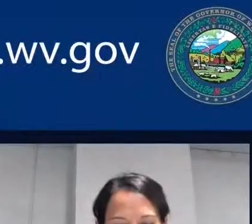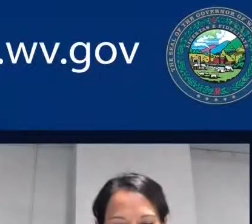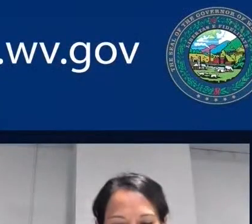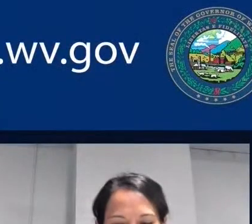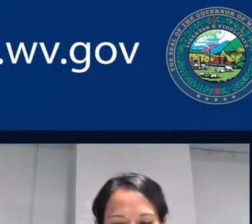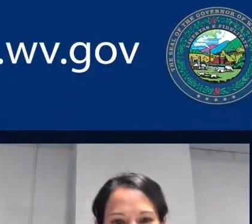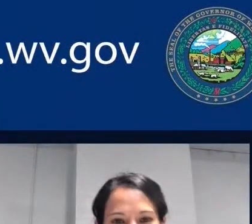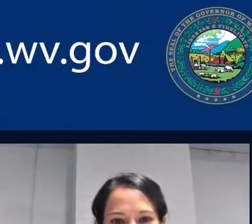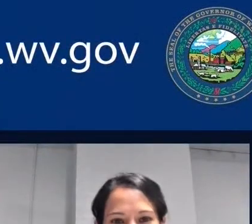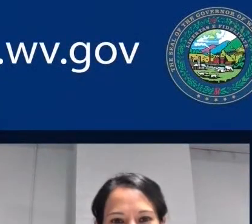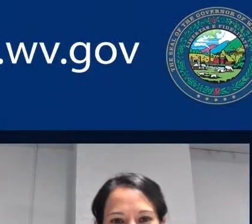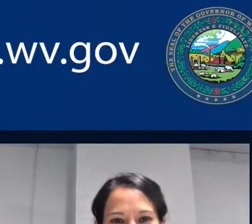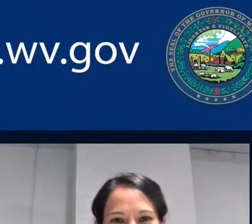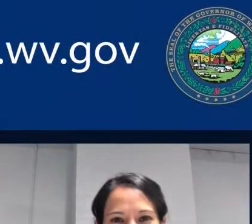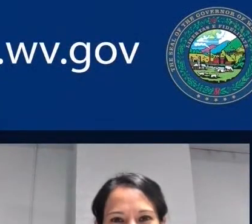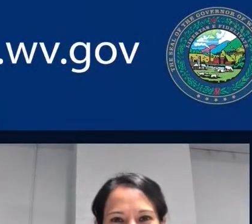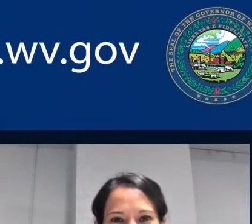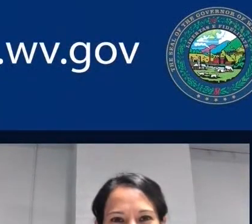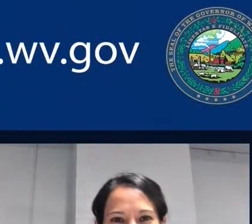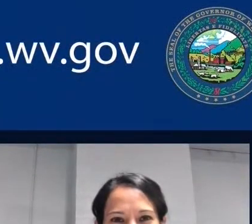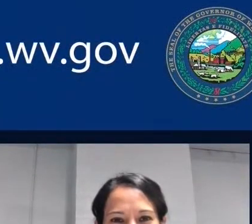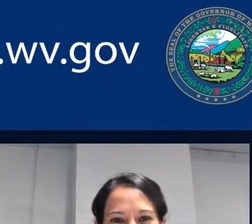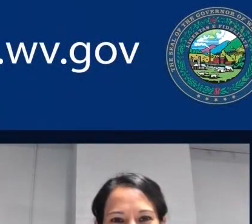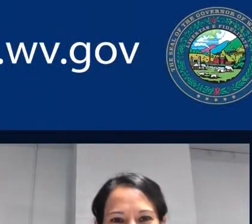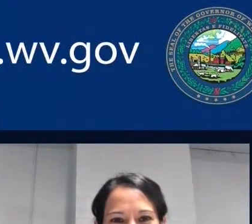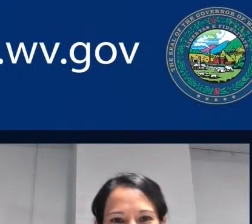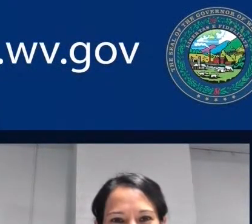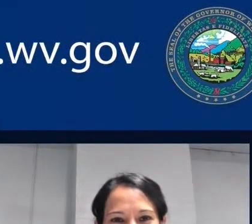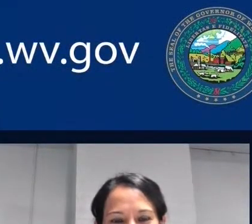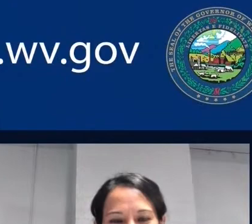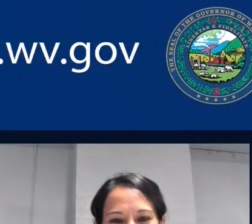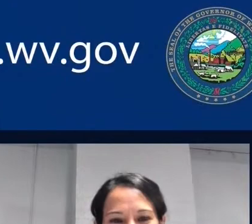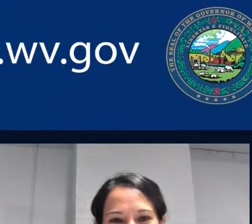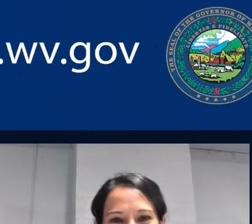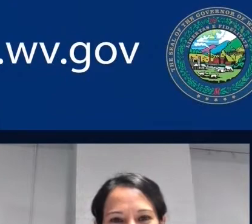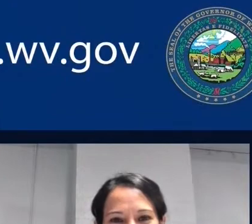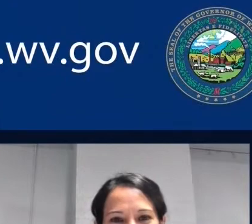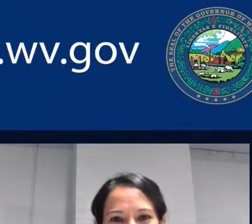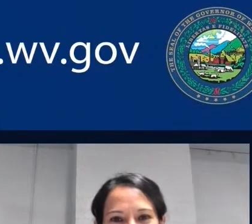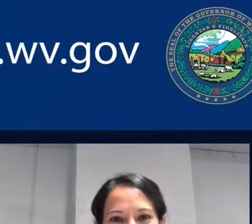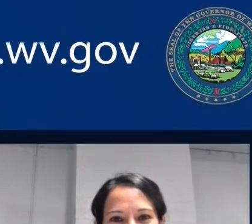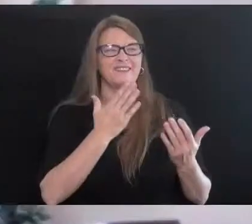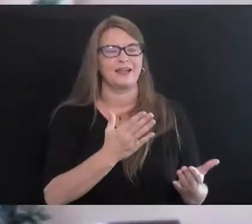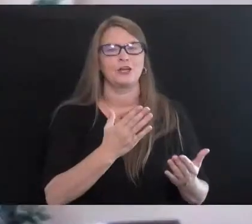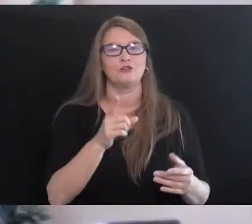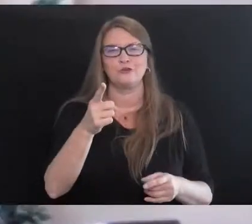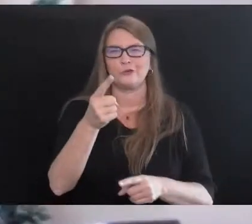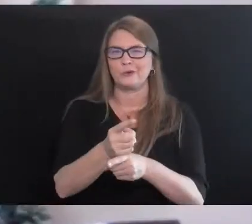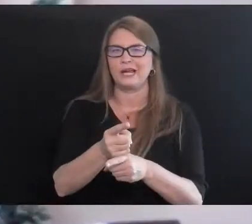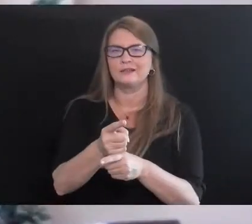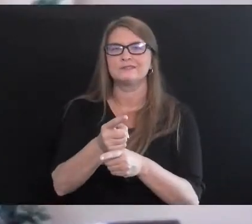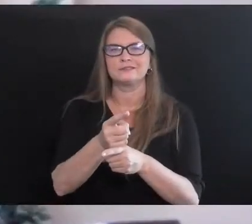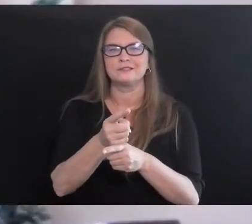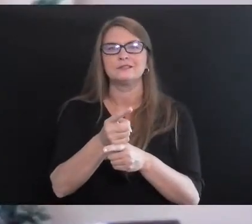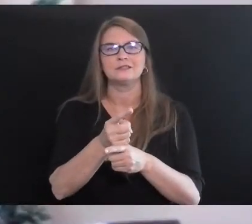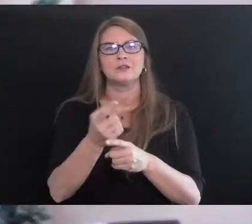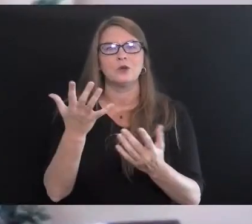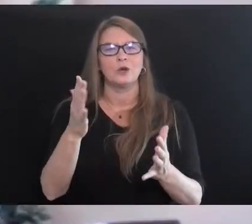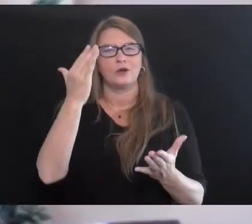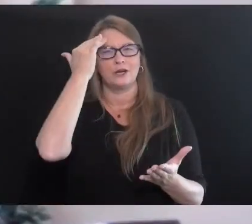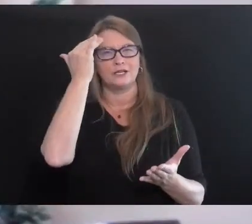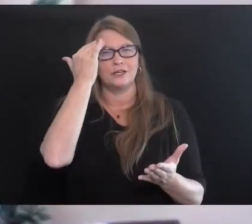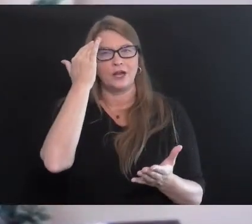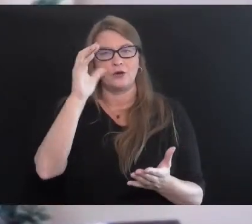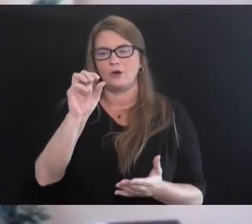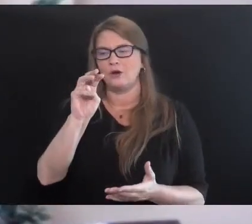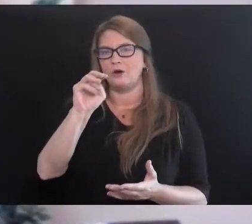Dr. Marsh. Thank you, Governor. Thank you, Kenny. So Kenny, what you said is right. We know that the Omicron